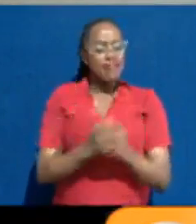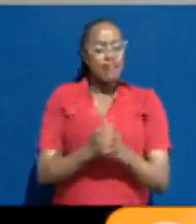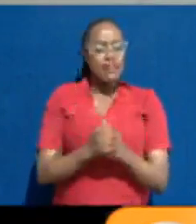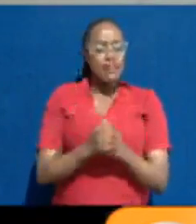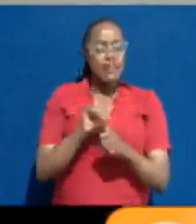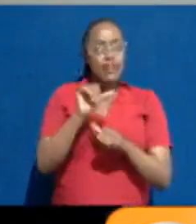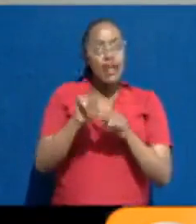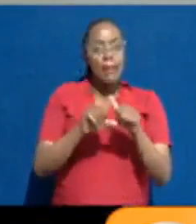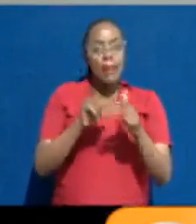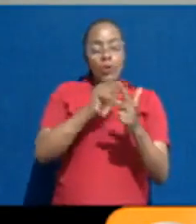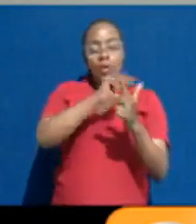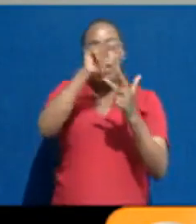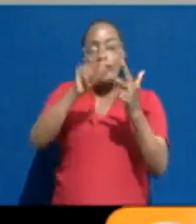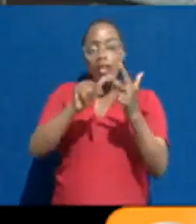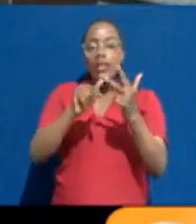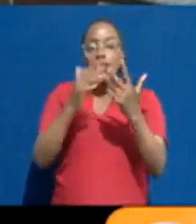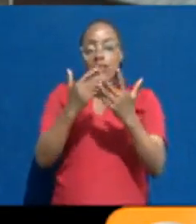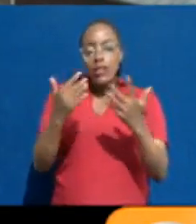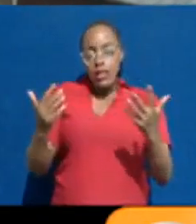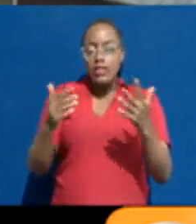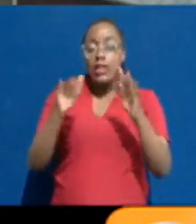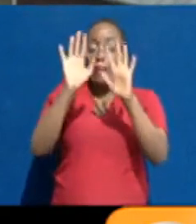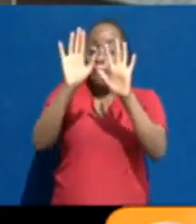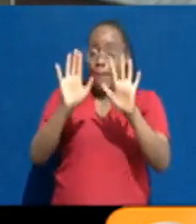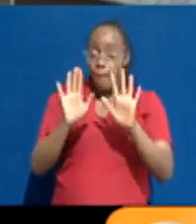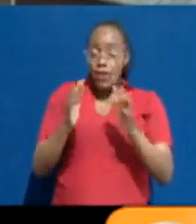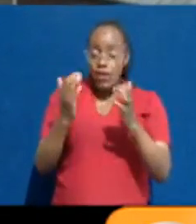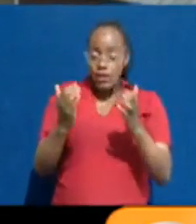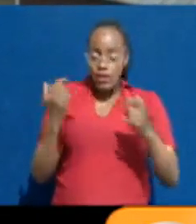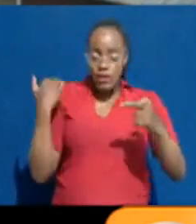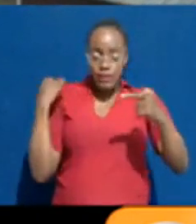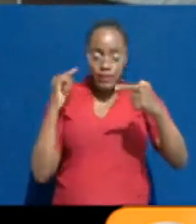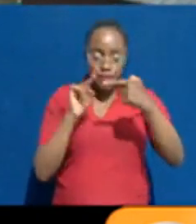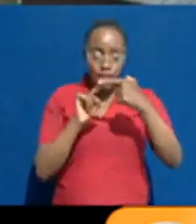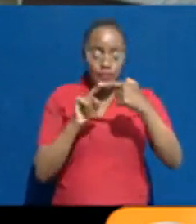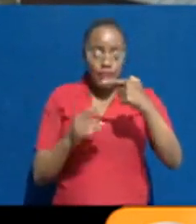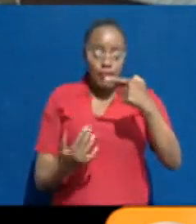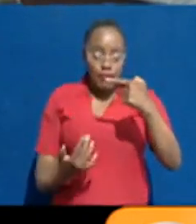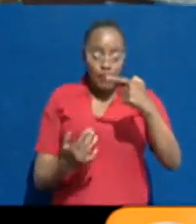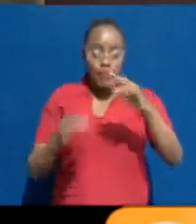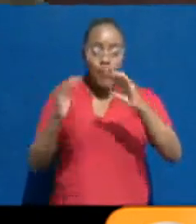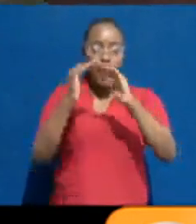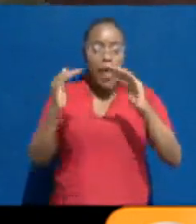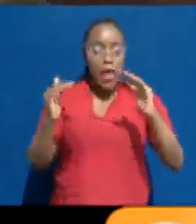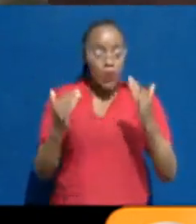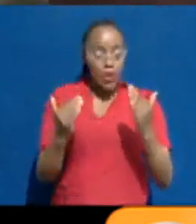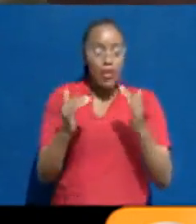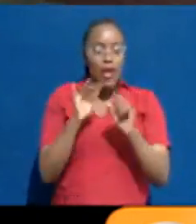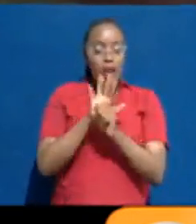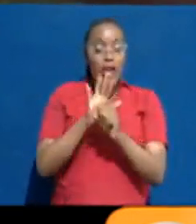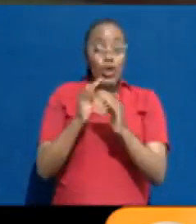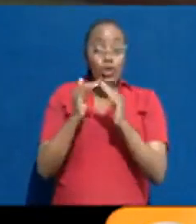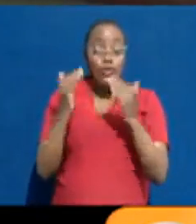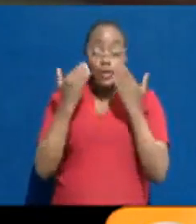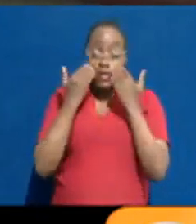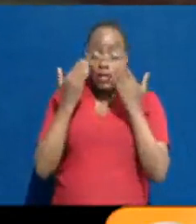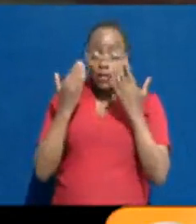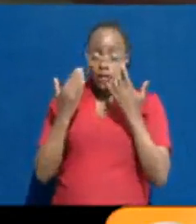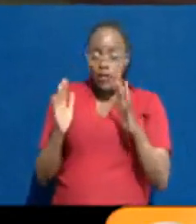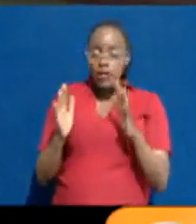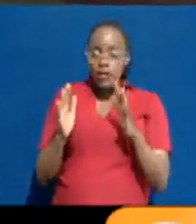About three things are coming to play. One is the question of shelter. Mm-hmm. Most of the houses, as you've seen,